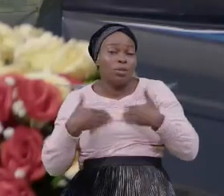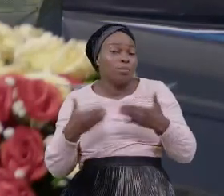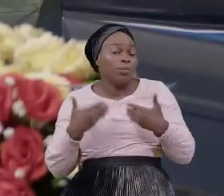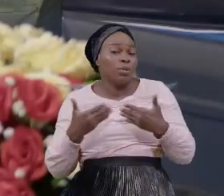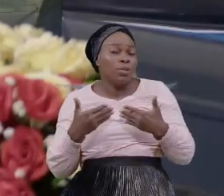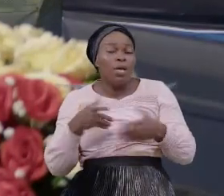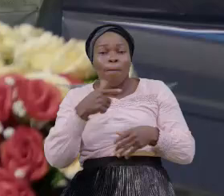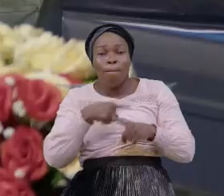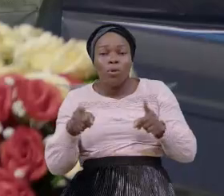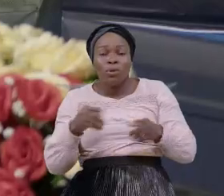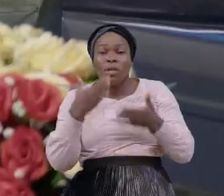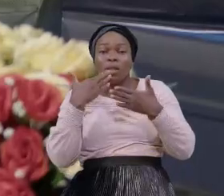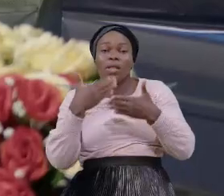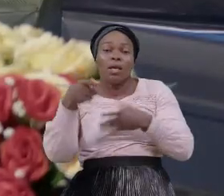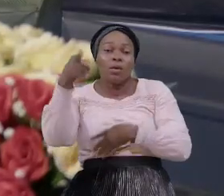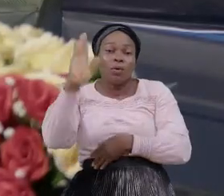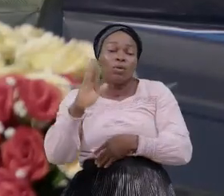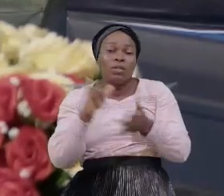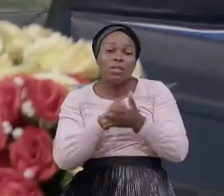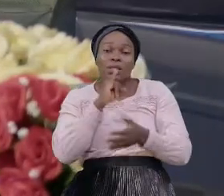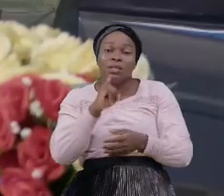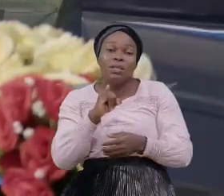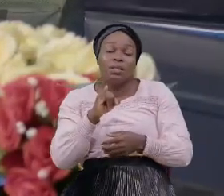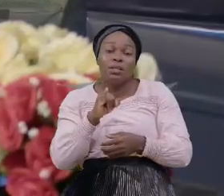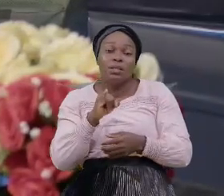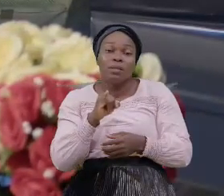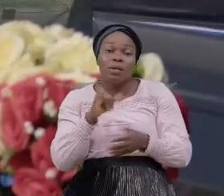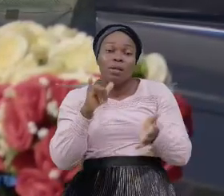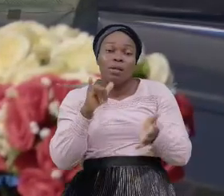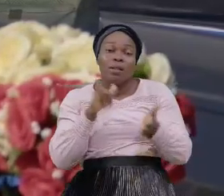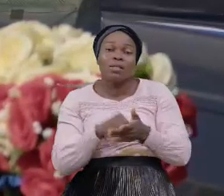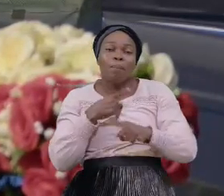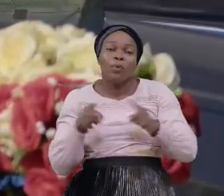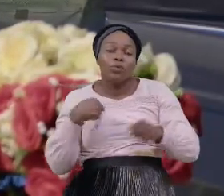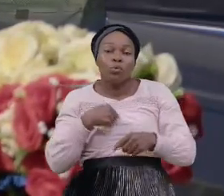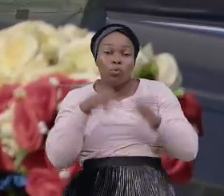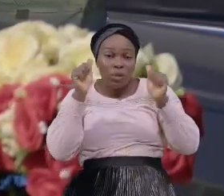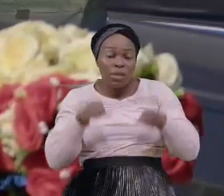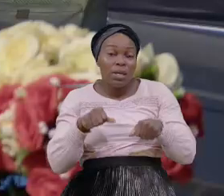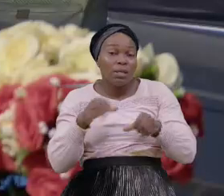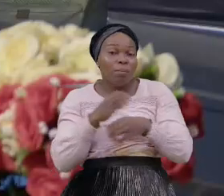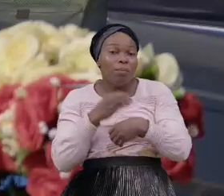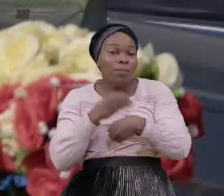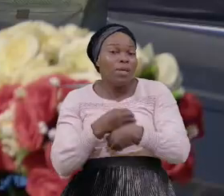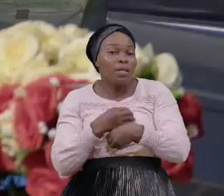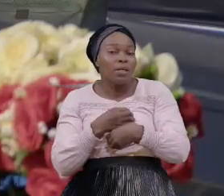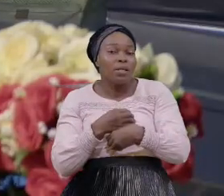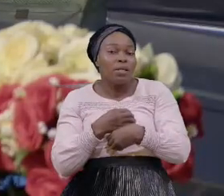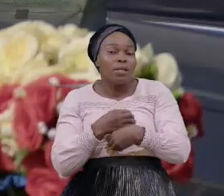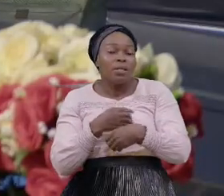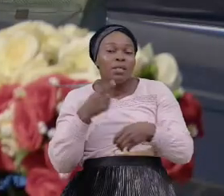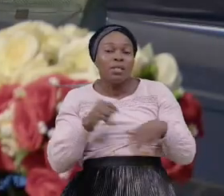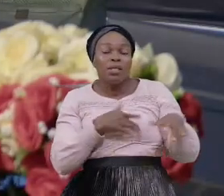limit of that, but we can fix it up. and your heart is merry again, and you